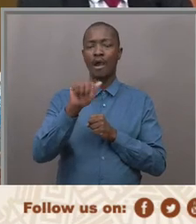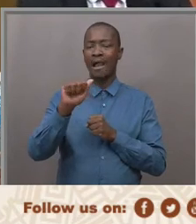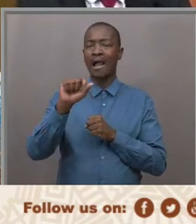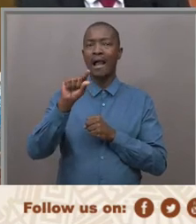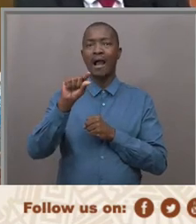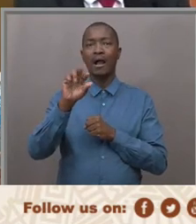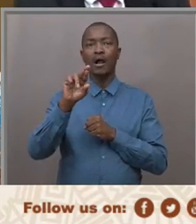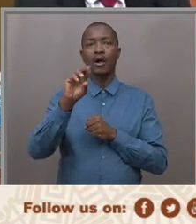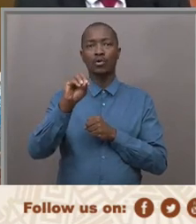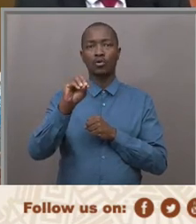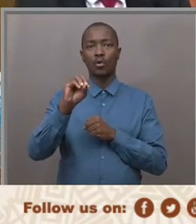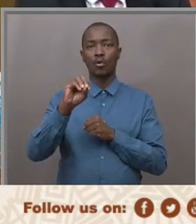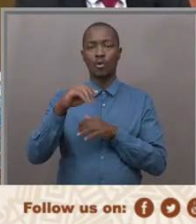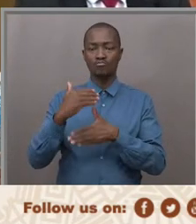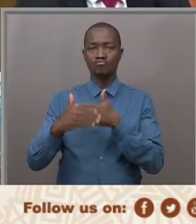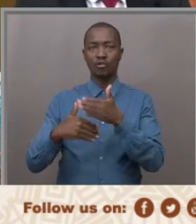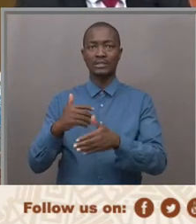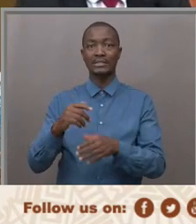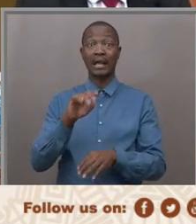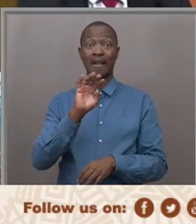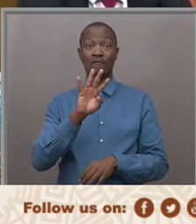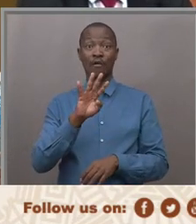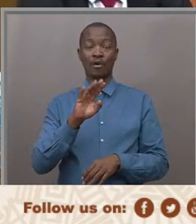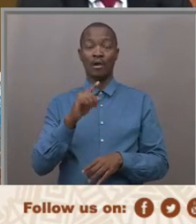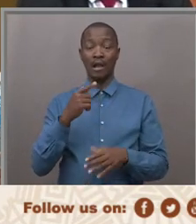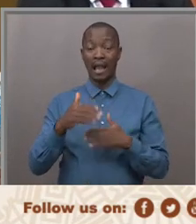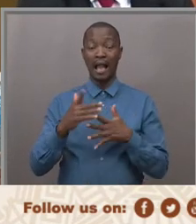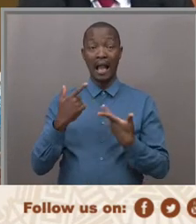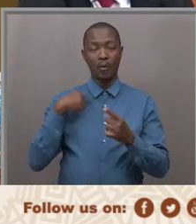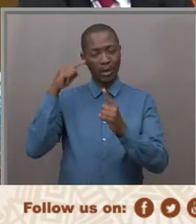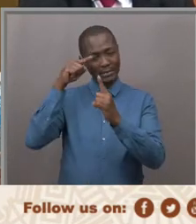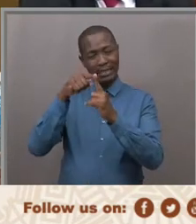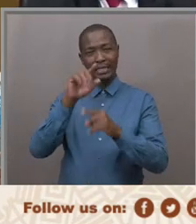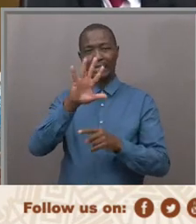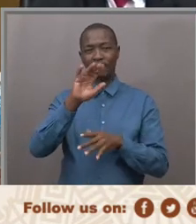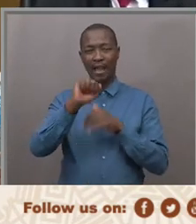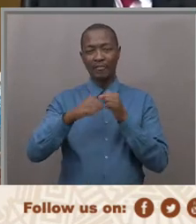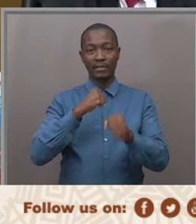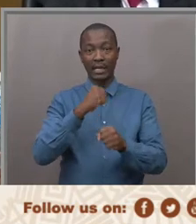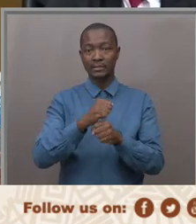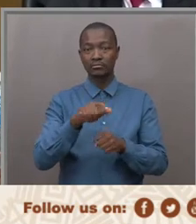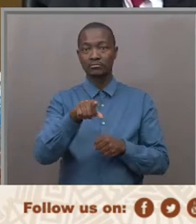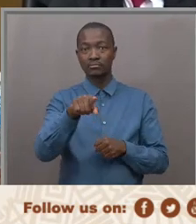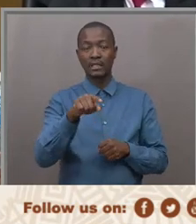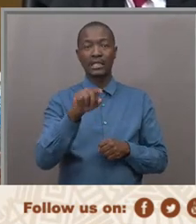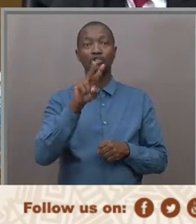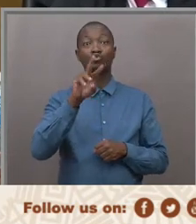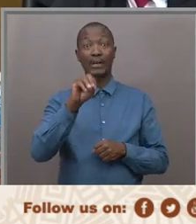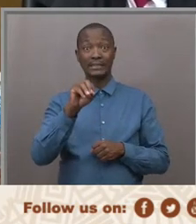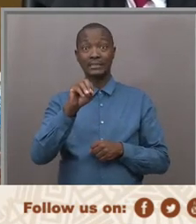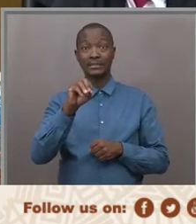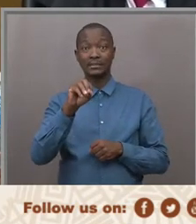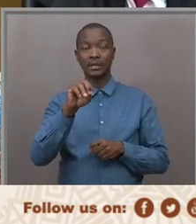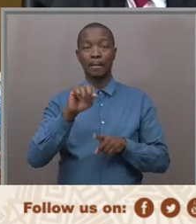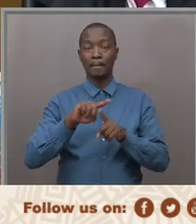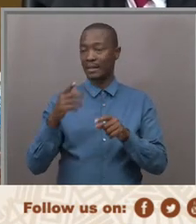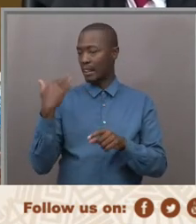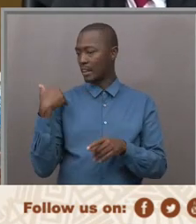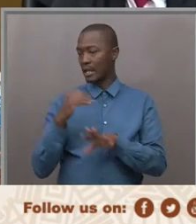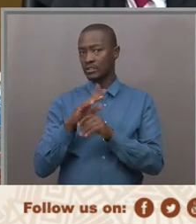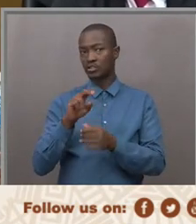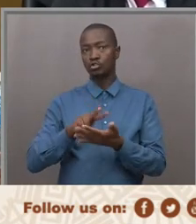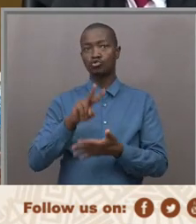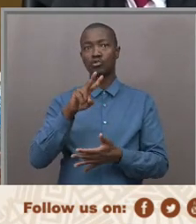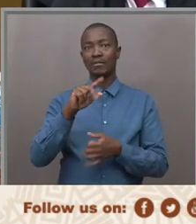in 5 years is 20 agro-processors. These are emerging black agro-processors. So just in the last 12 months